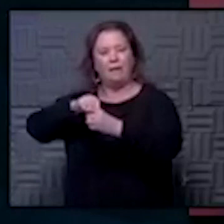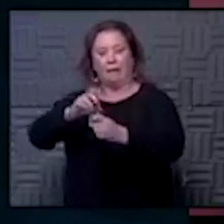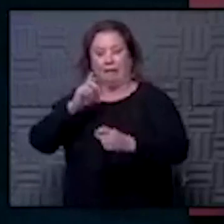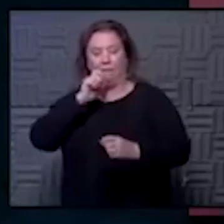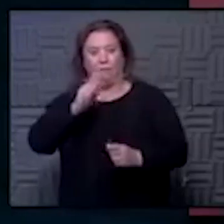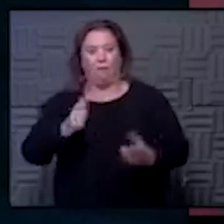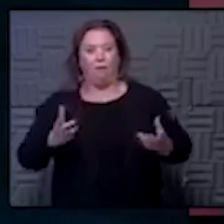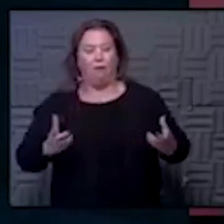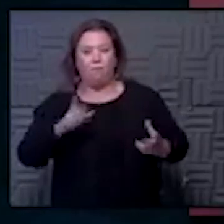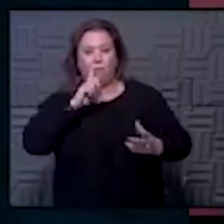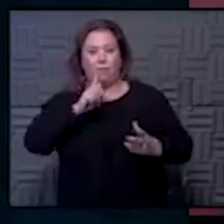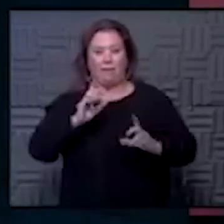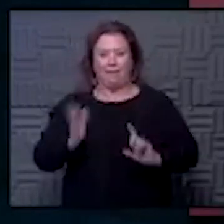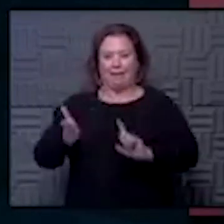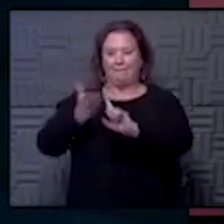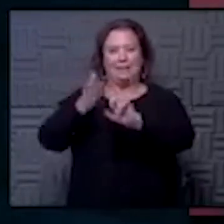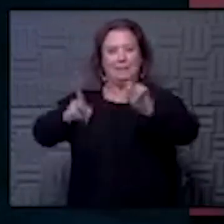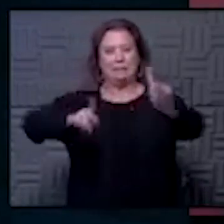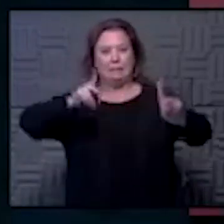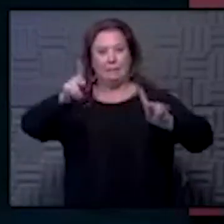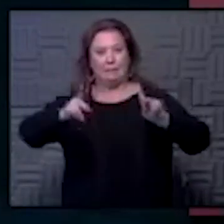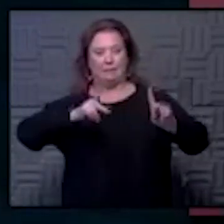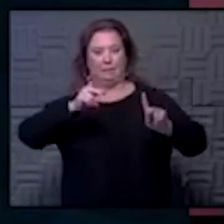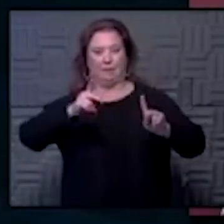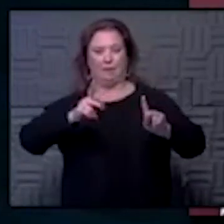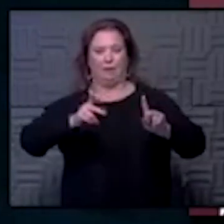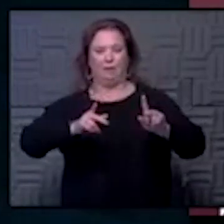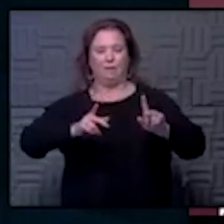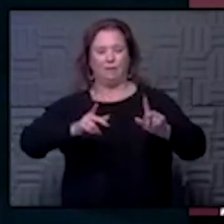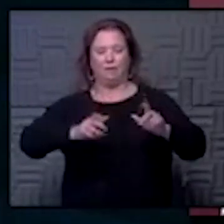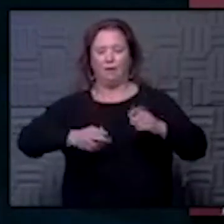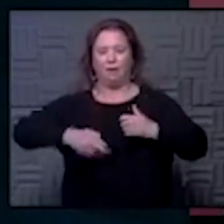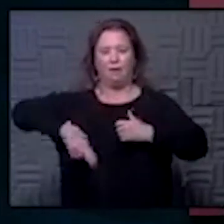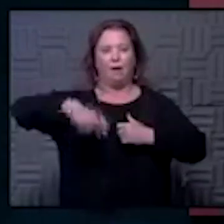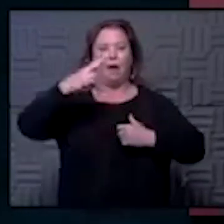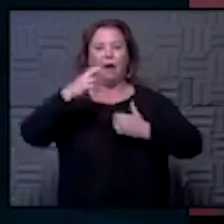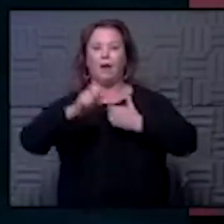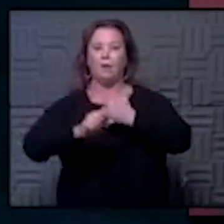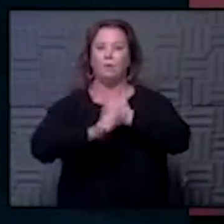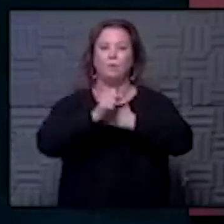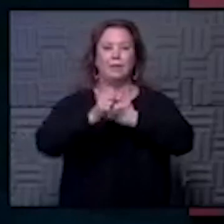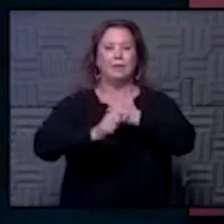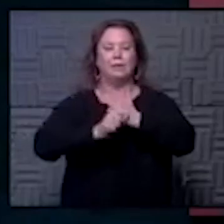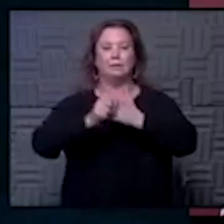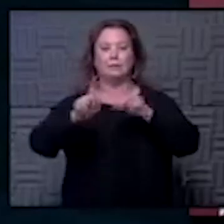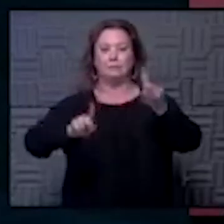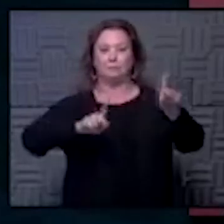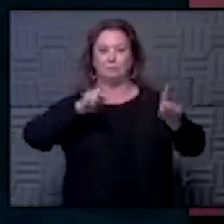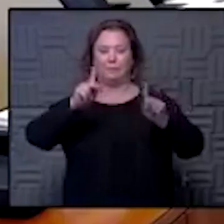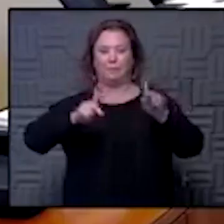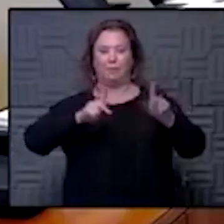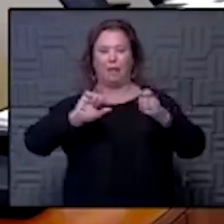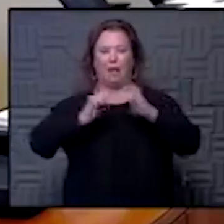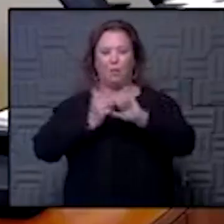we're not able to really convince folks in some of our most vulnerable groups to have this really important therapy.